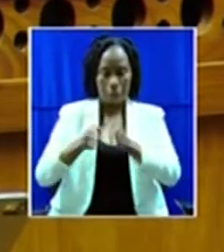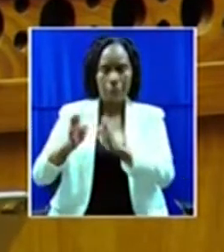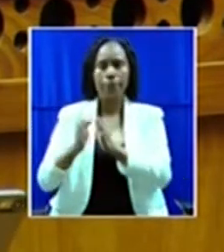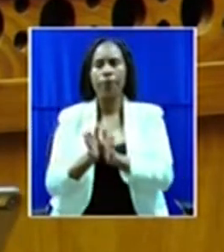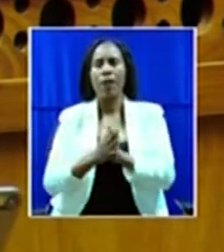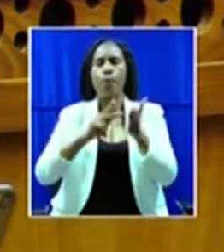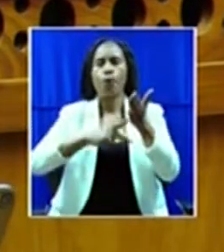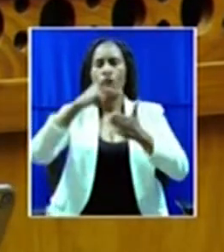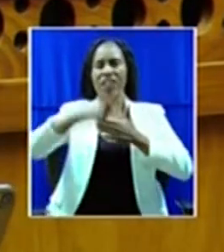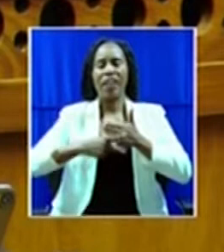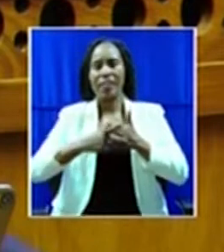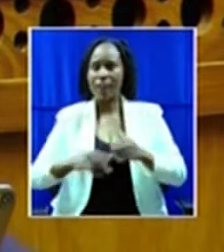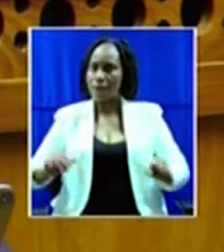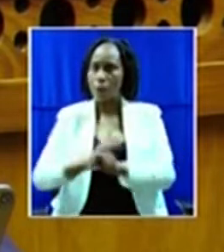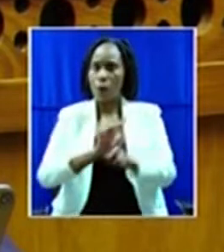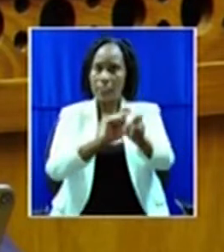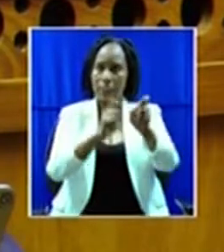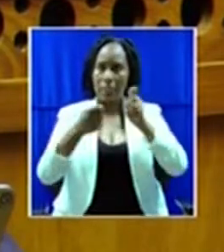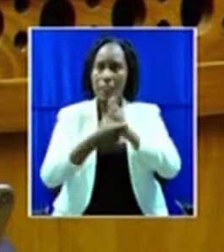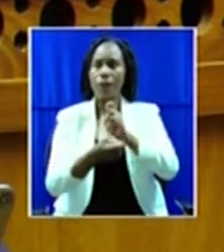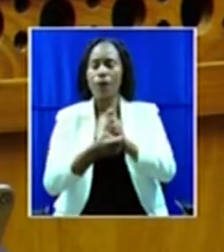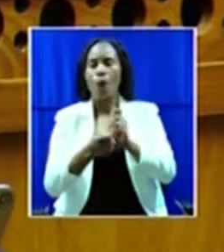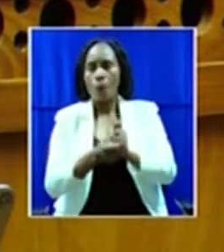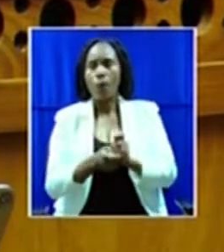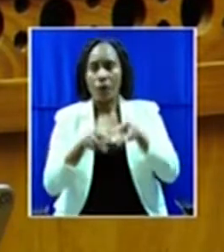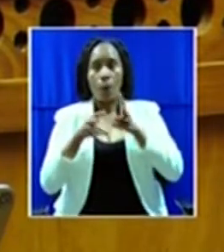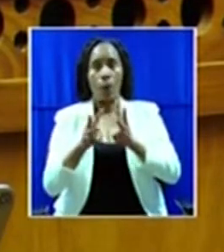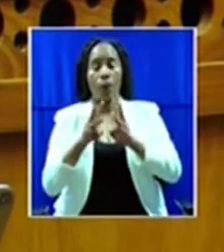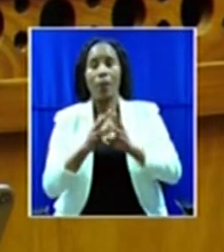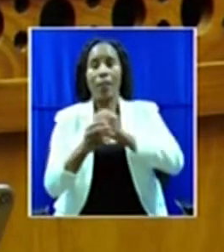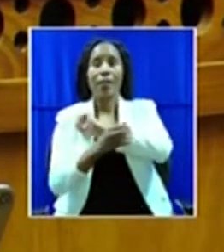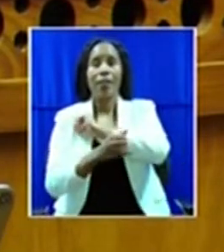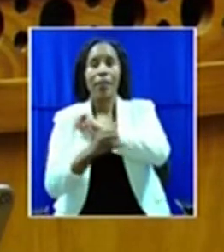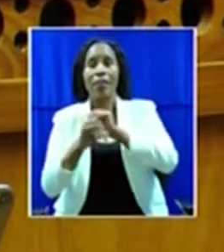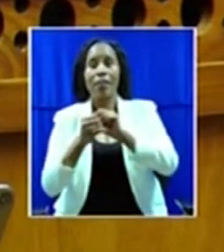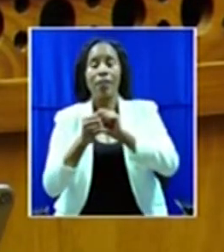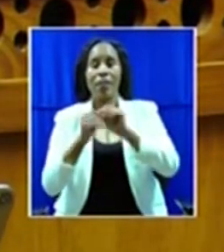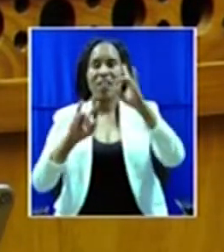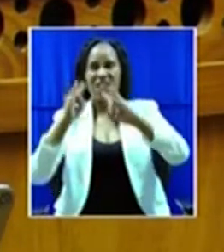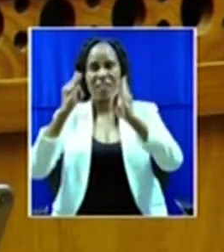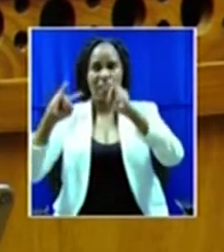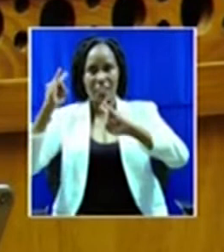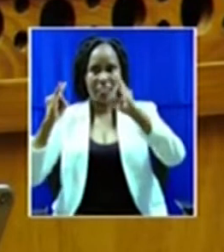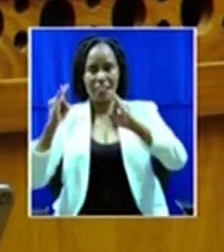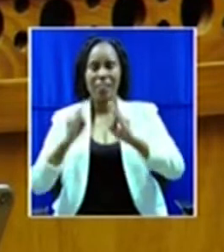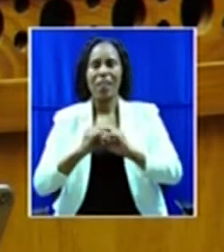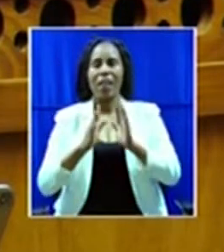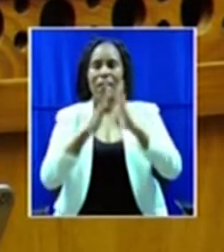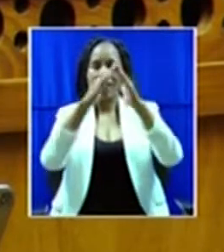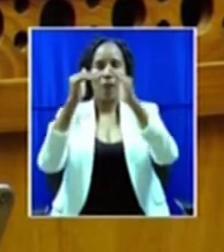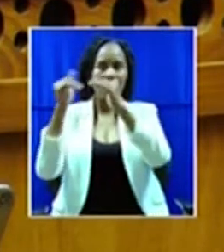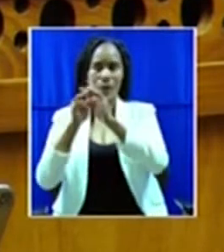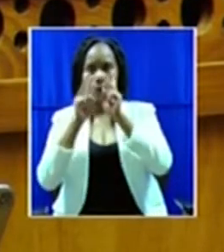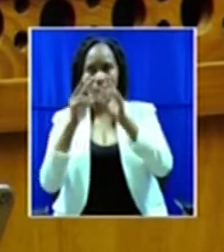completely transform the landscape of our cities, of our towns, and indeed of our rural